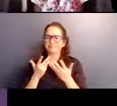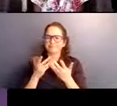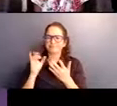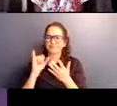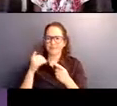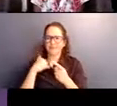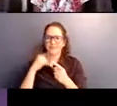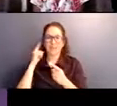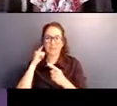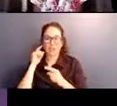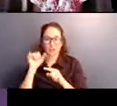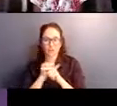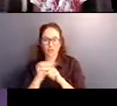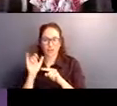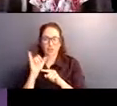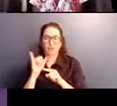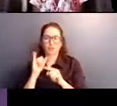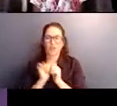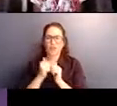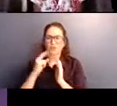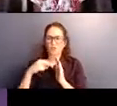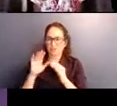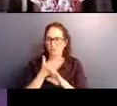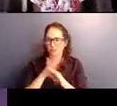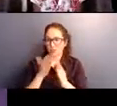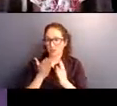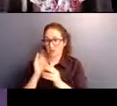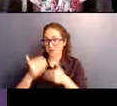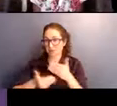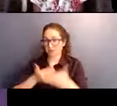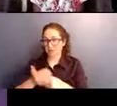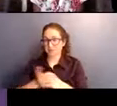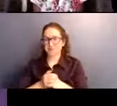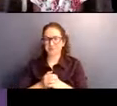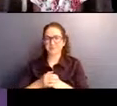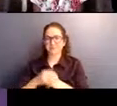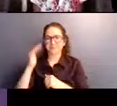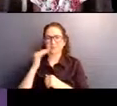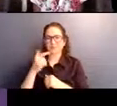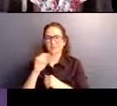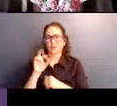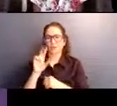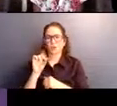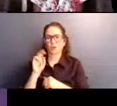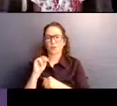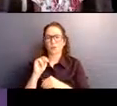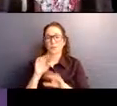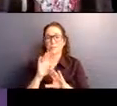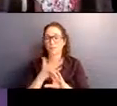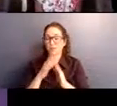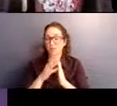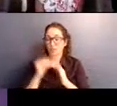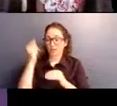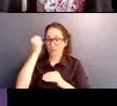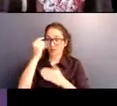to read, they have ear training and learn to read music through that that process. The Gordon Music Learning Theory has